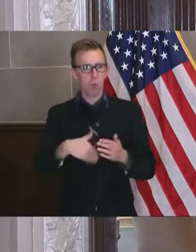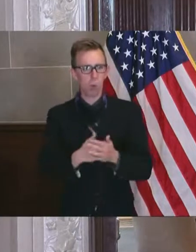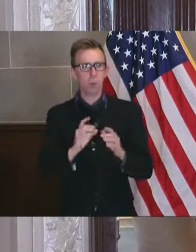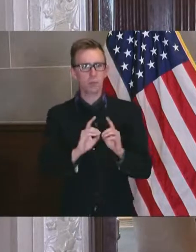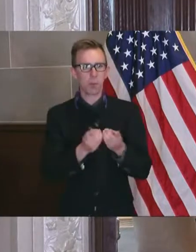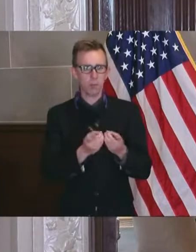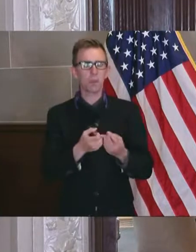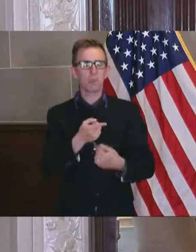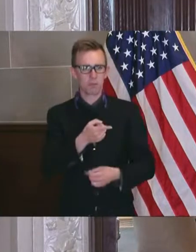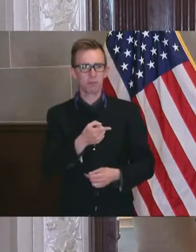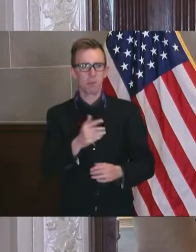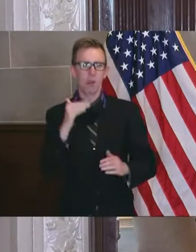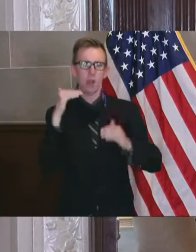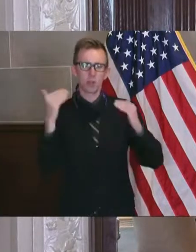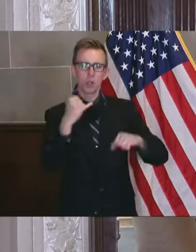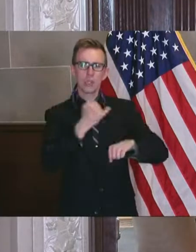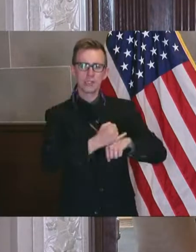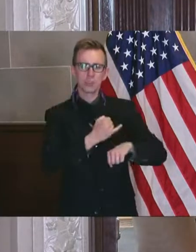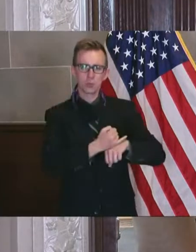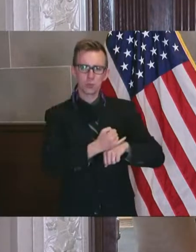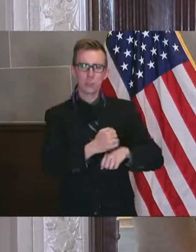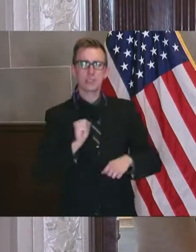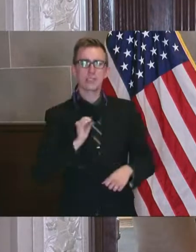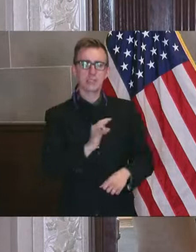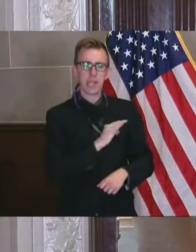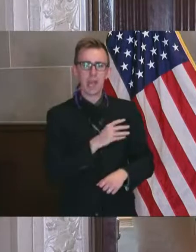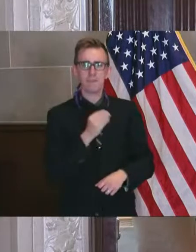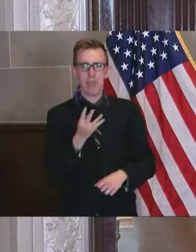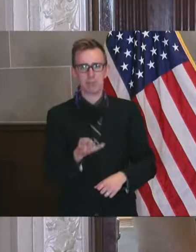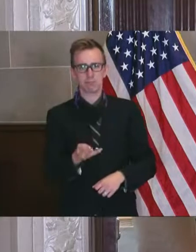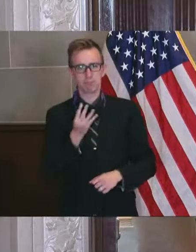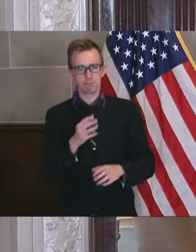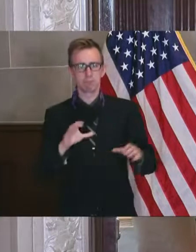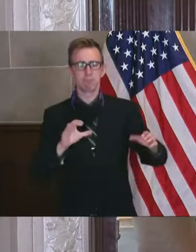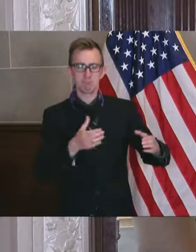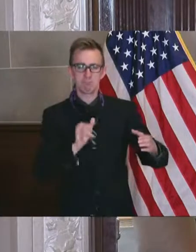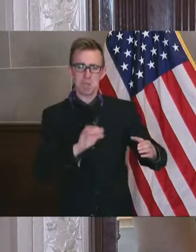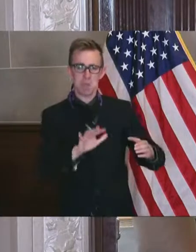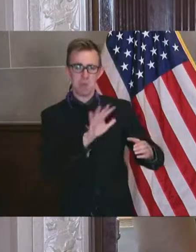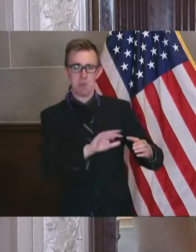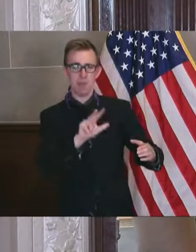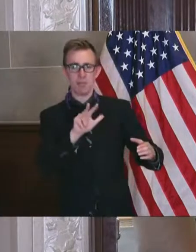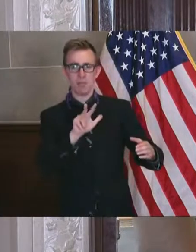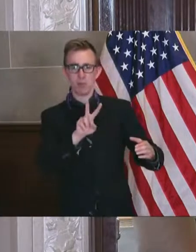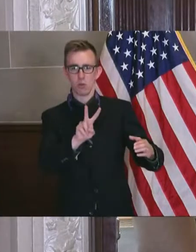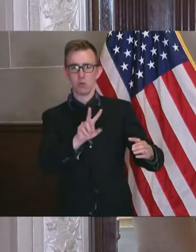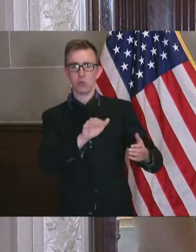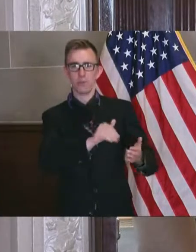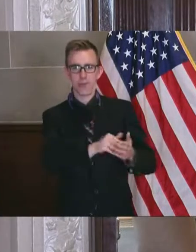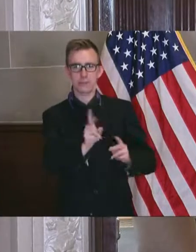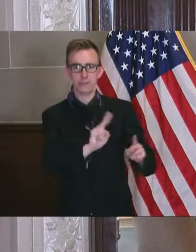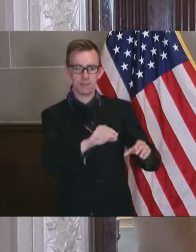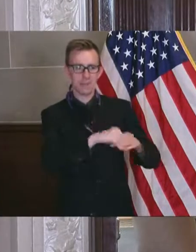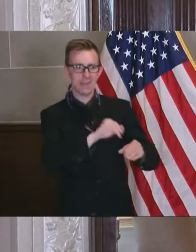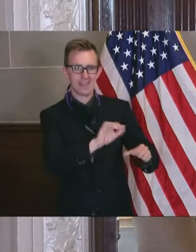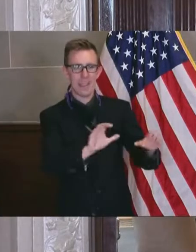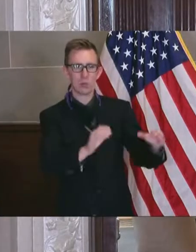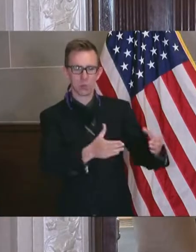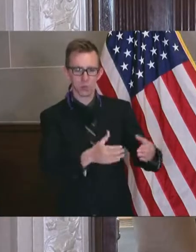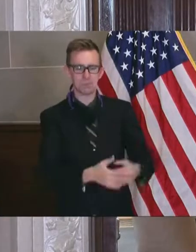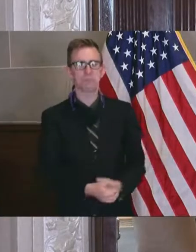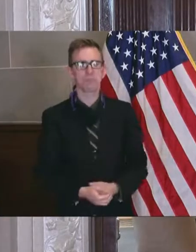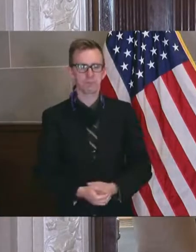of adult institutions, staff and offender population, which is approximately 32,000 people.